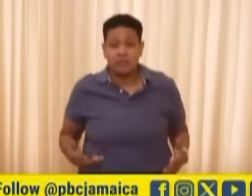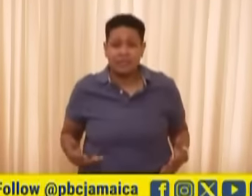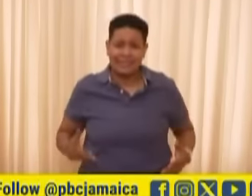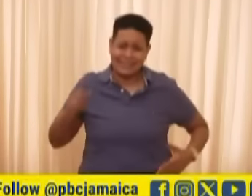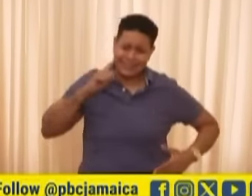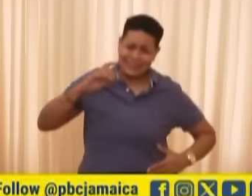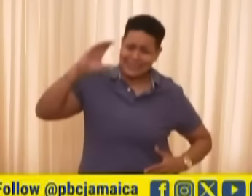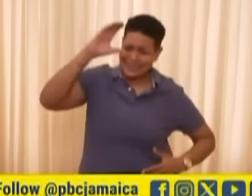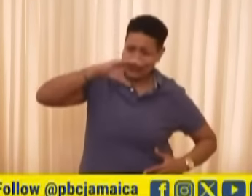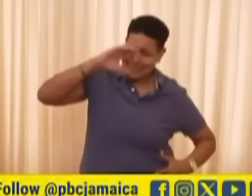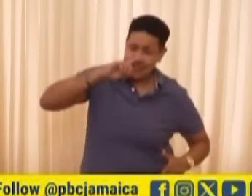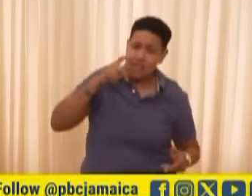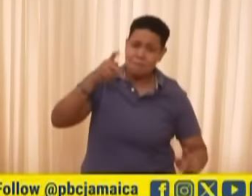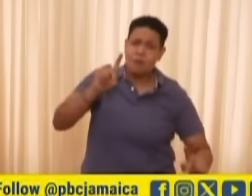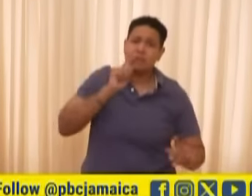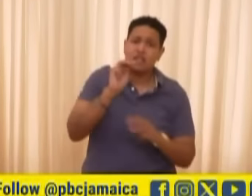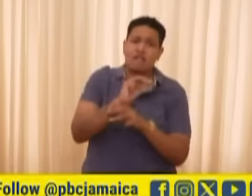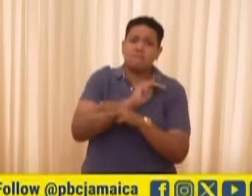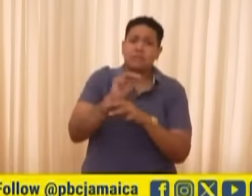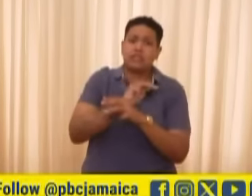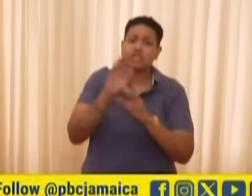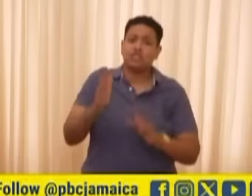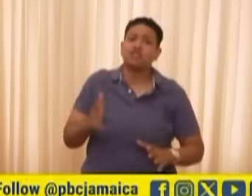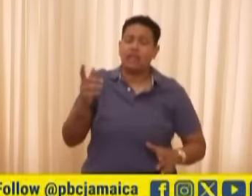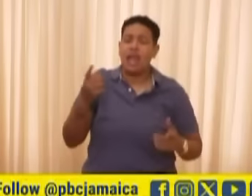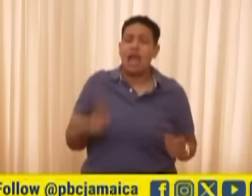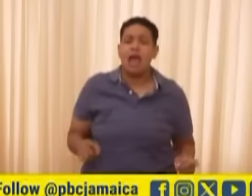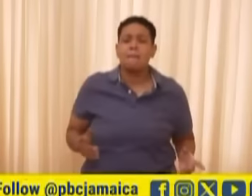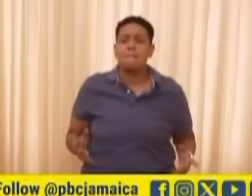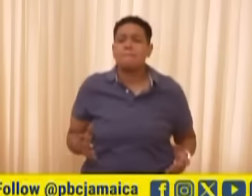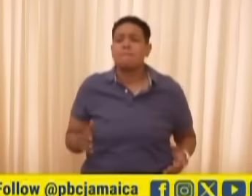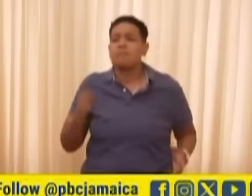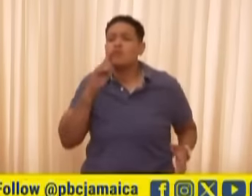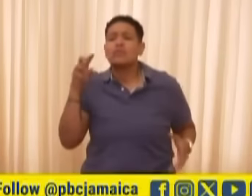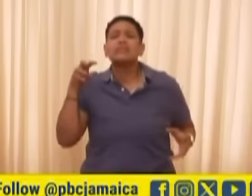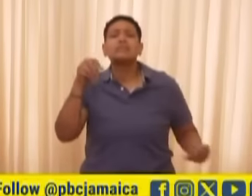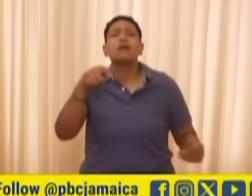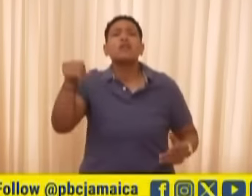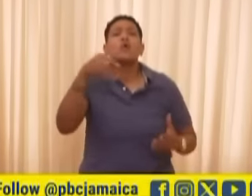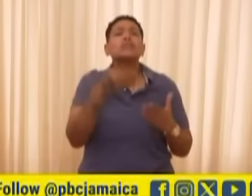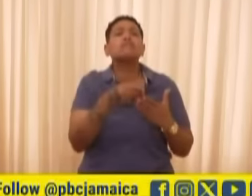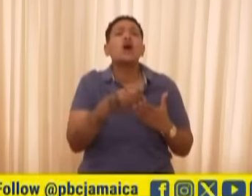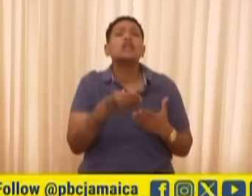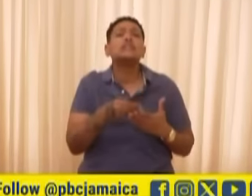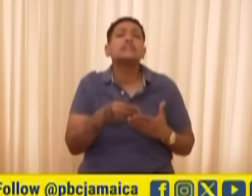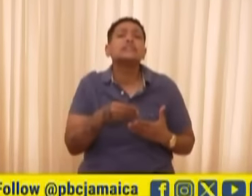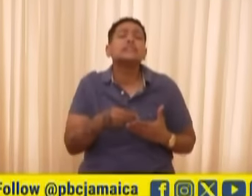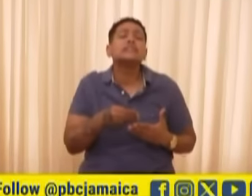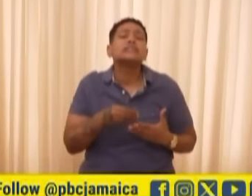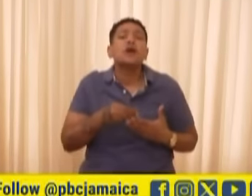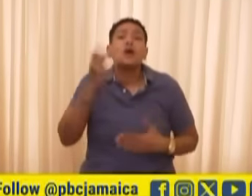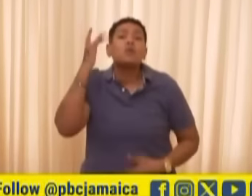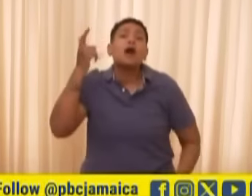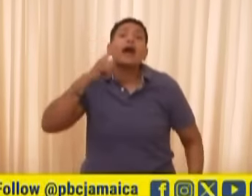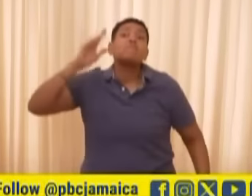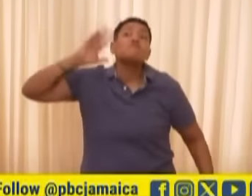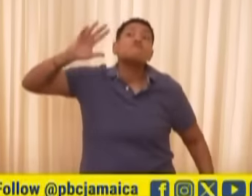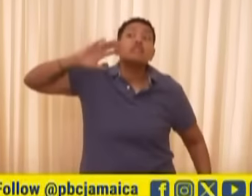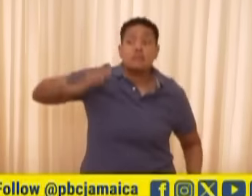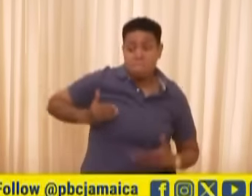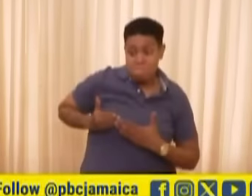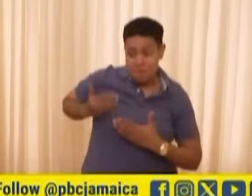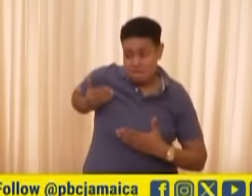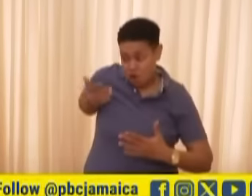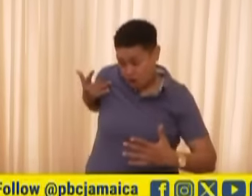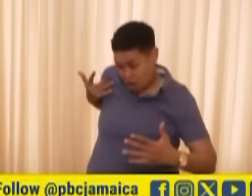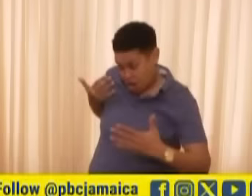to seek the permission of the ministry to spend those funds, because previously,